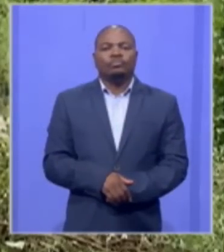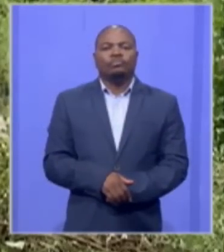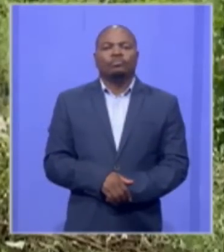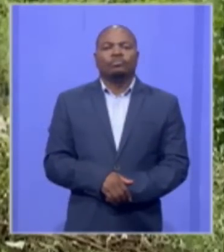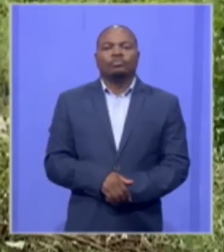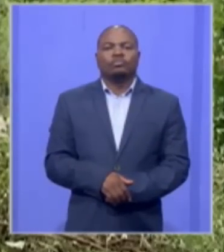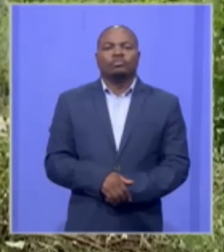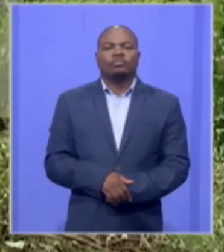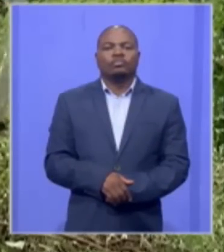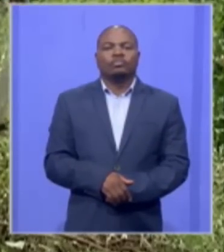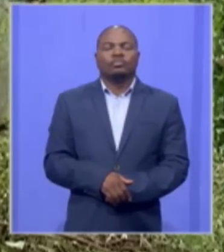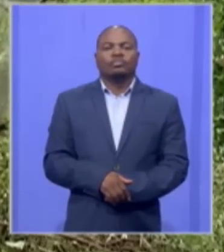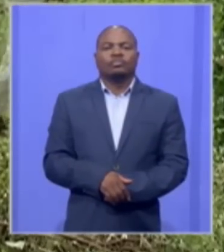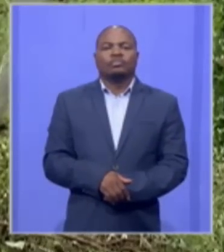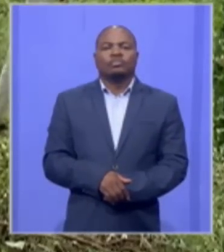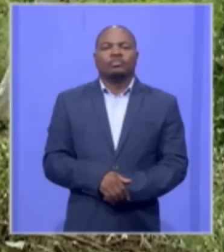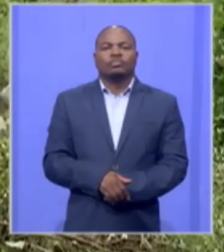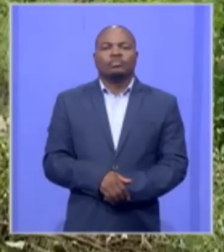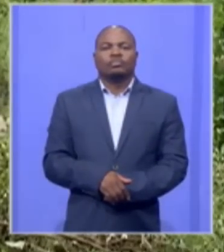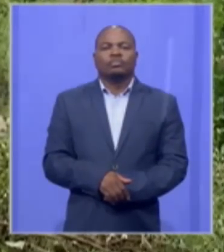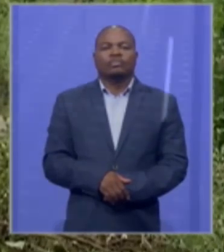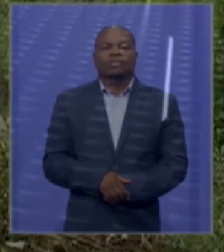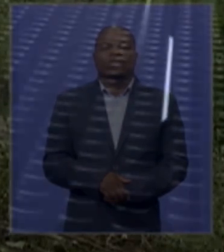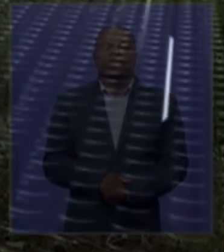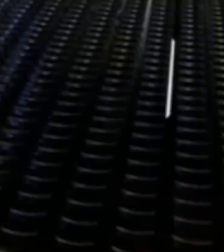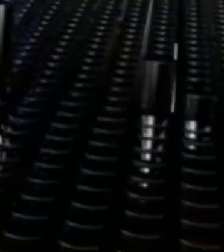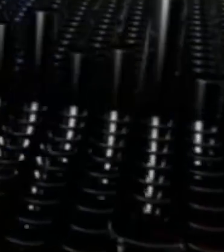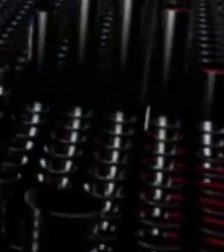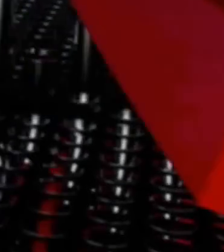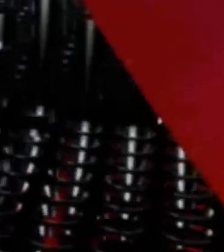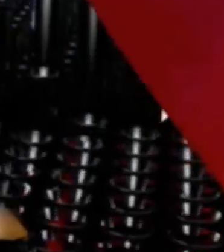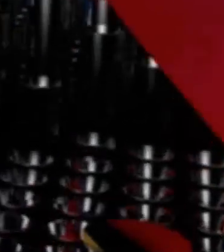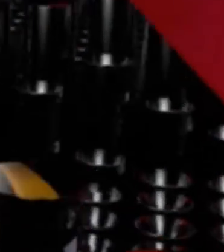News, Meriting kwa ntle ga Rustenburg.